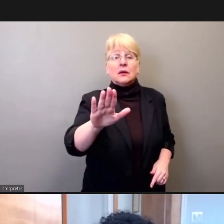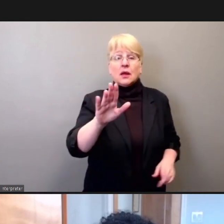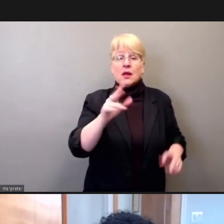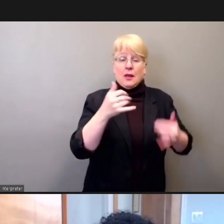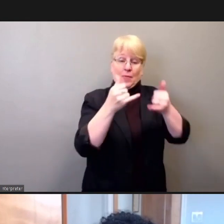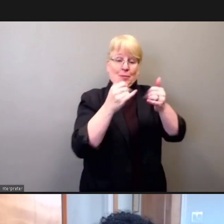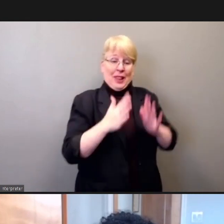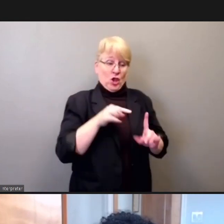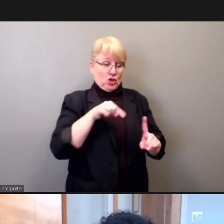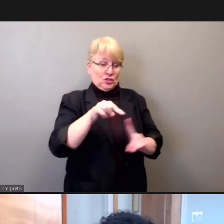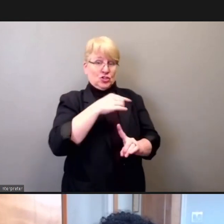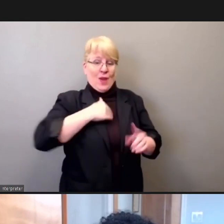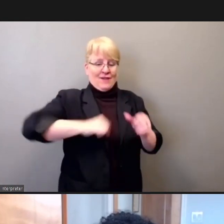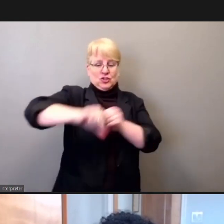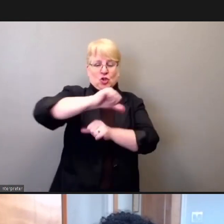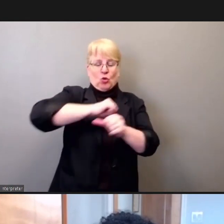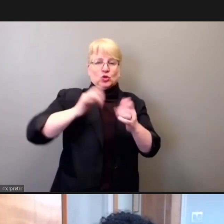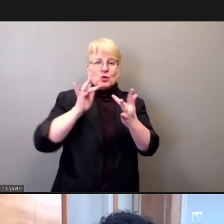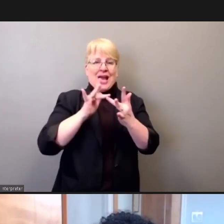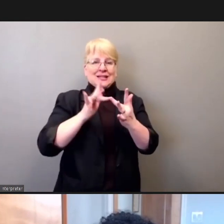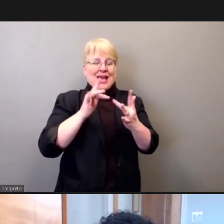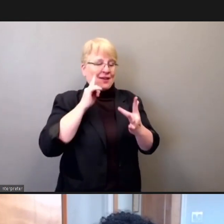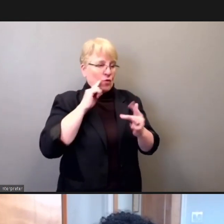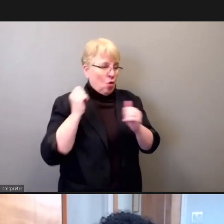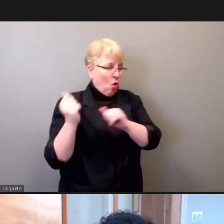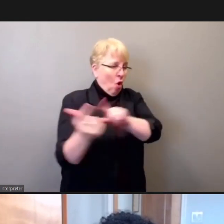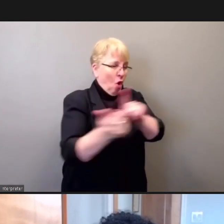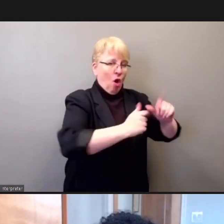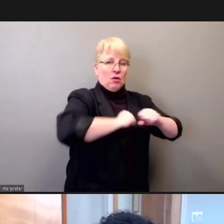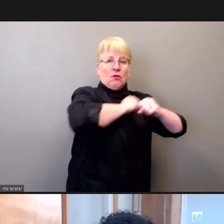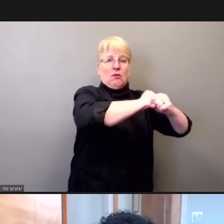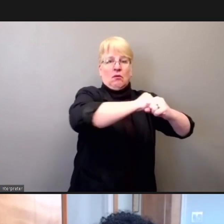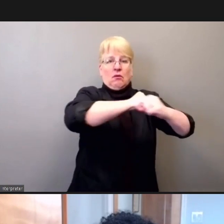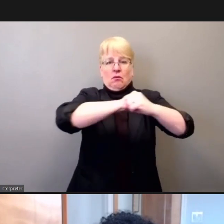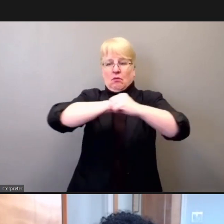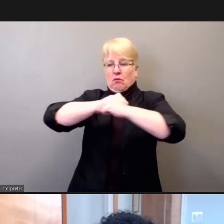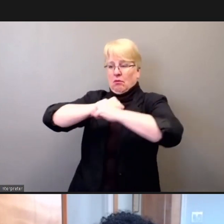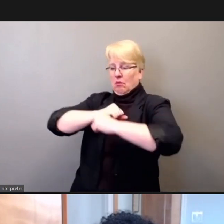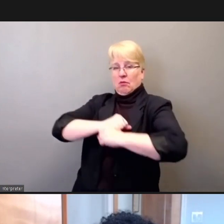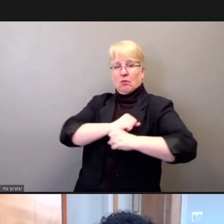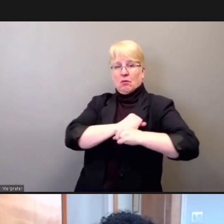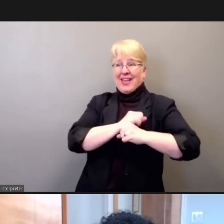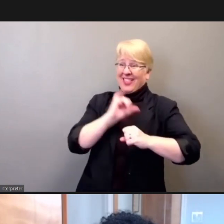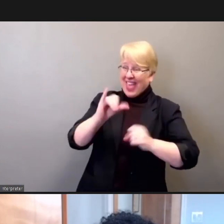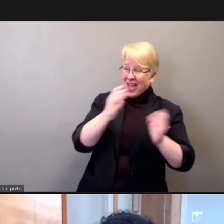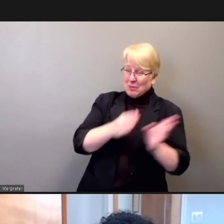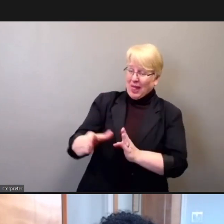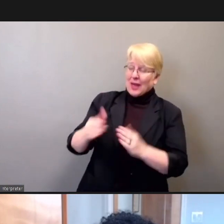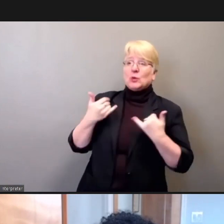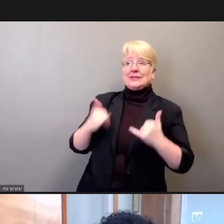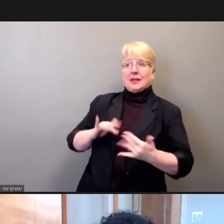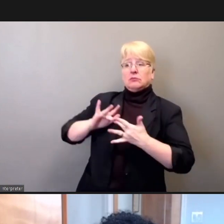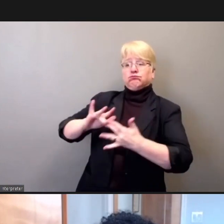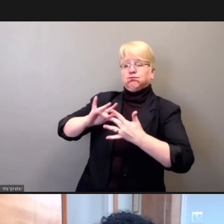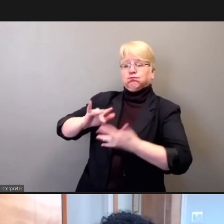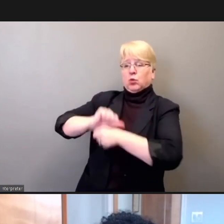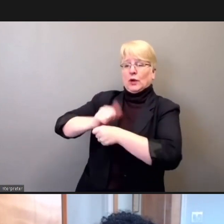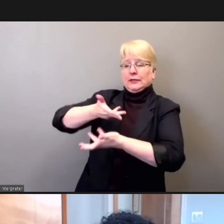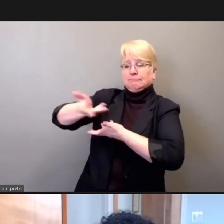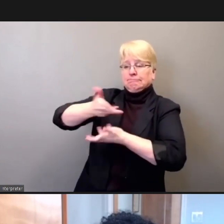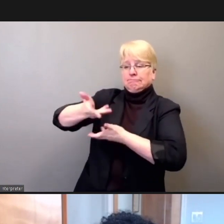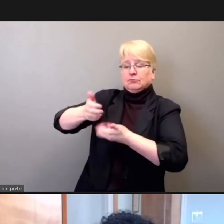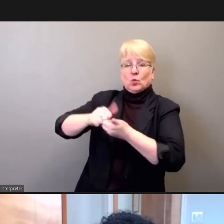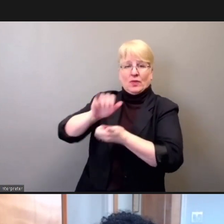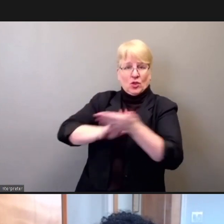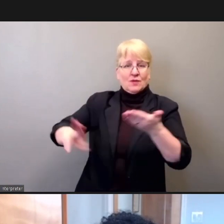that everyone is protected. We continue to work with the universities on that. I've got confidence that they are